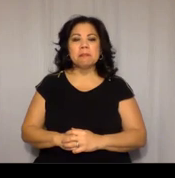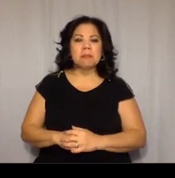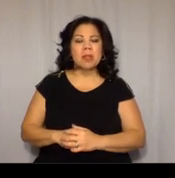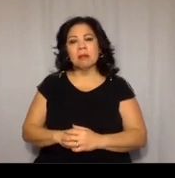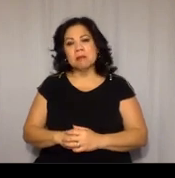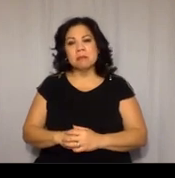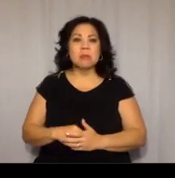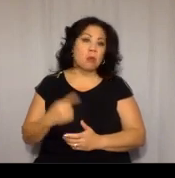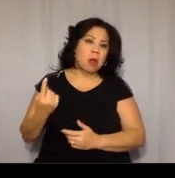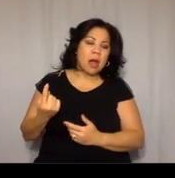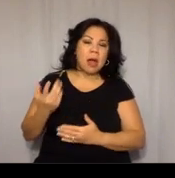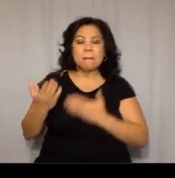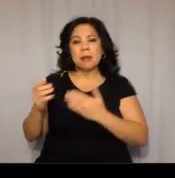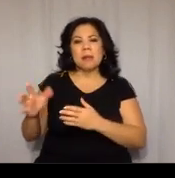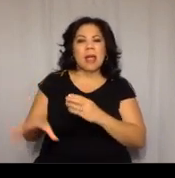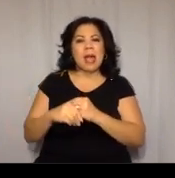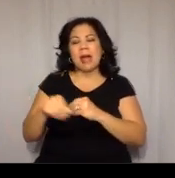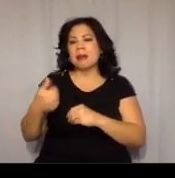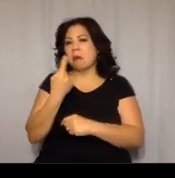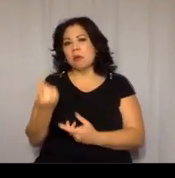one, maybe another one.